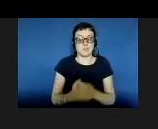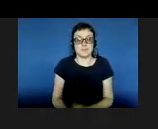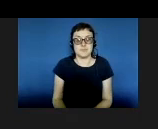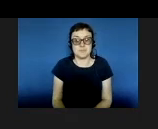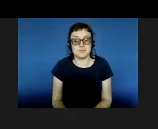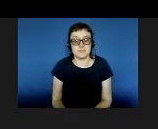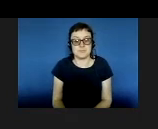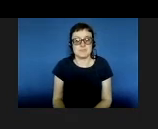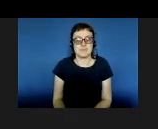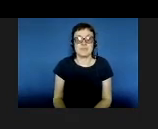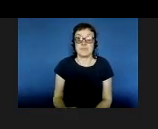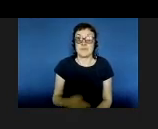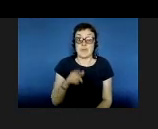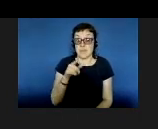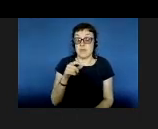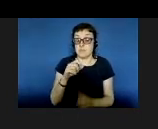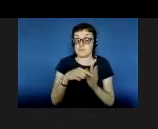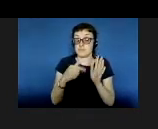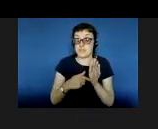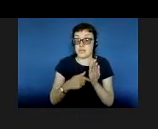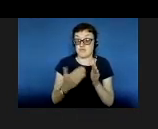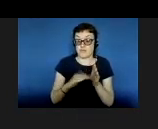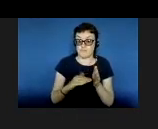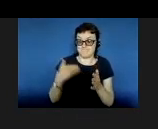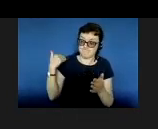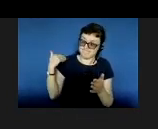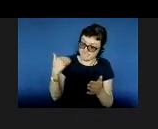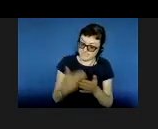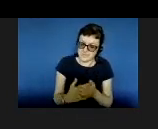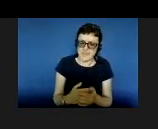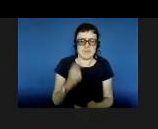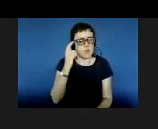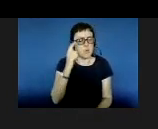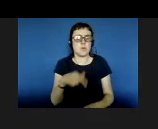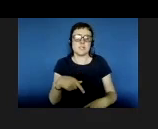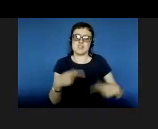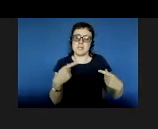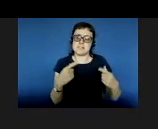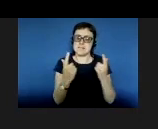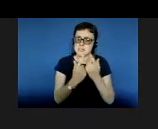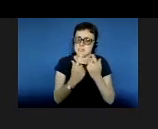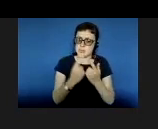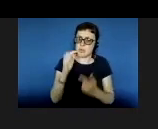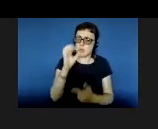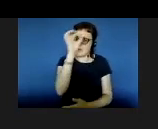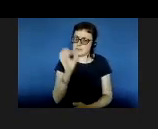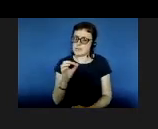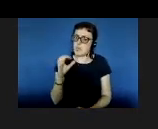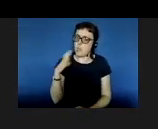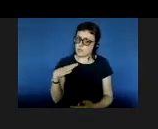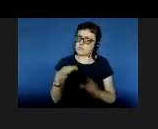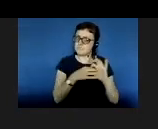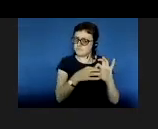So these previous projects have led us to this point, raising challenges, issues, and questions that we'd like to approach collaboratively with you